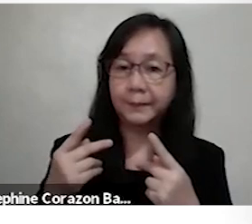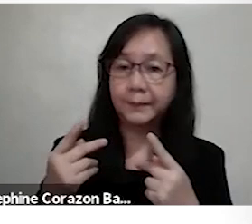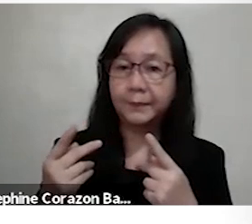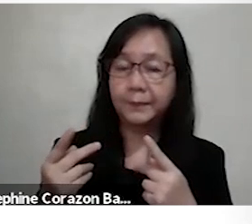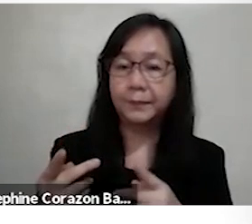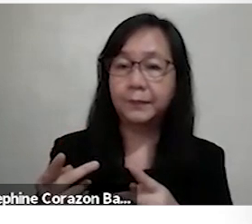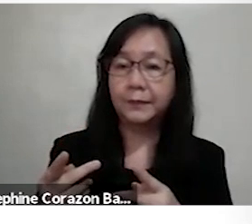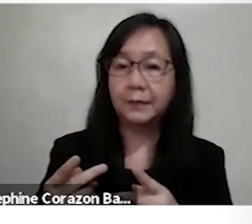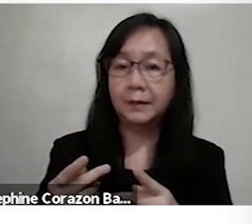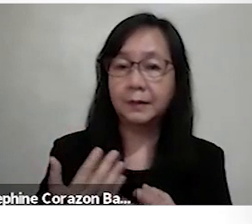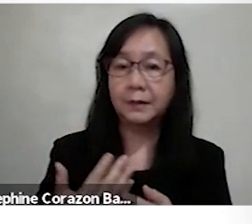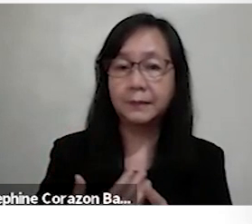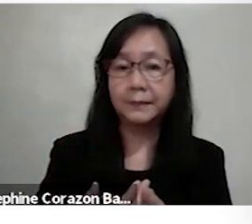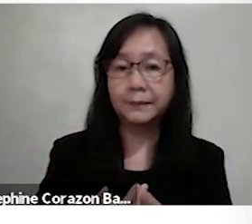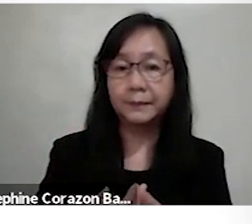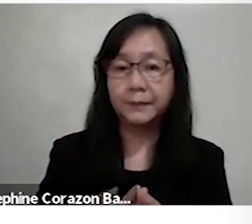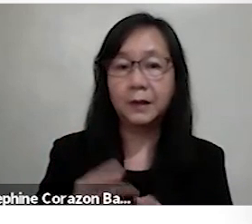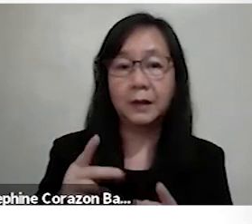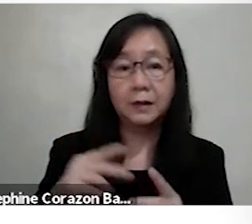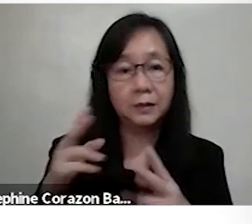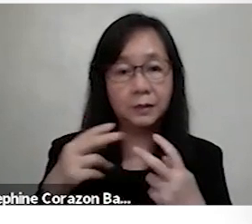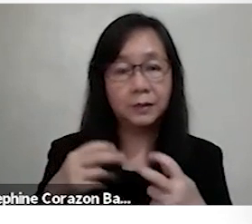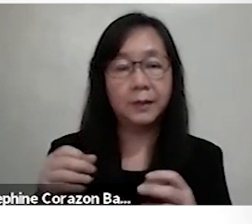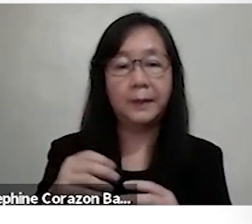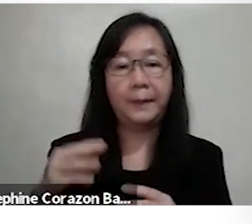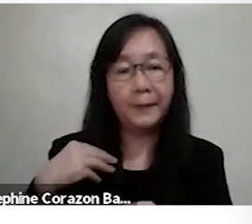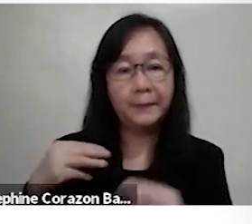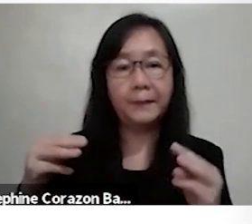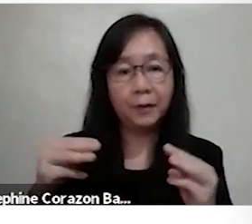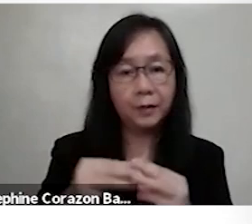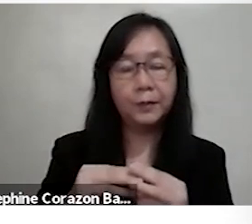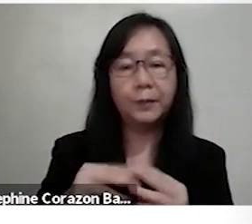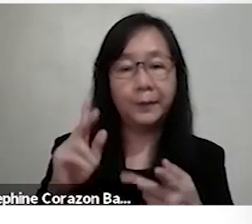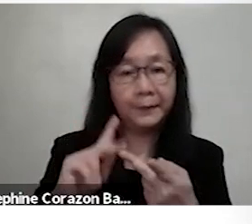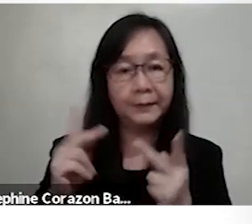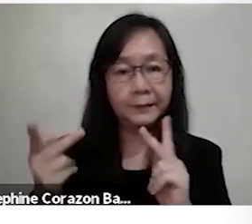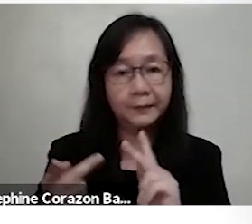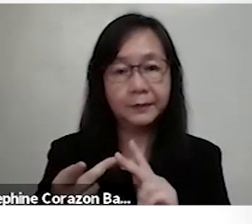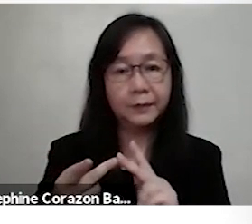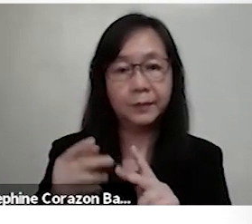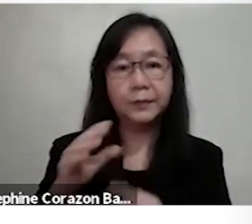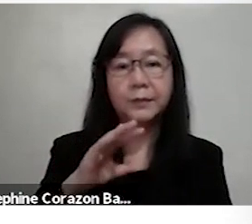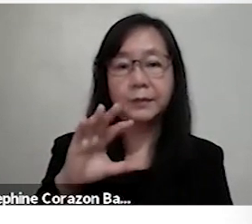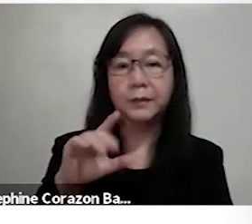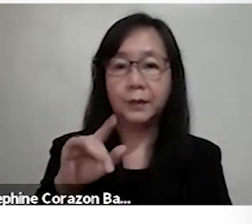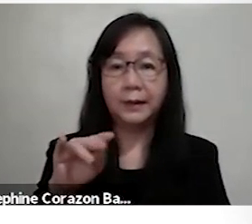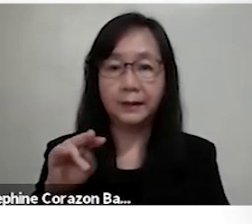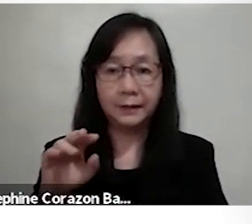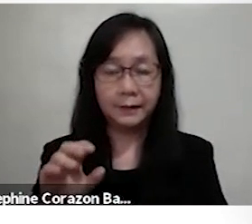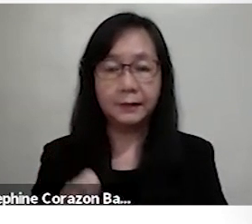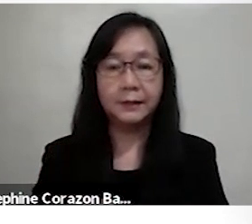we also hire a consultant to update this system to make